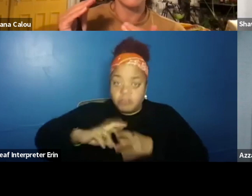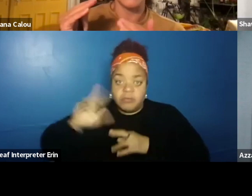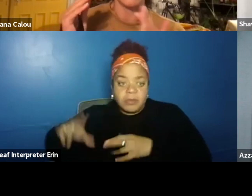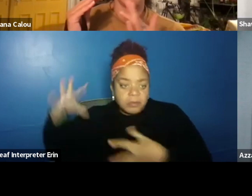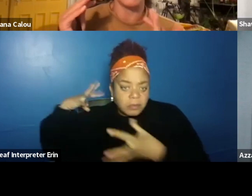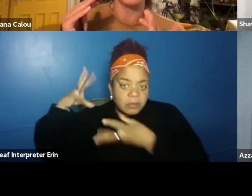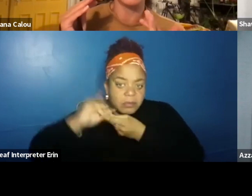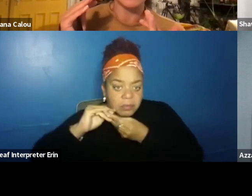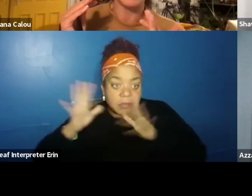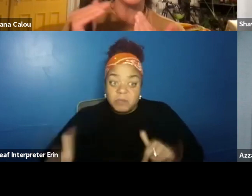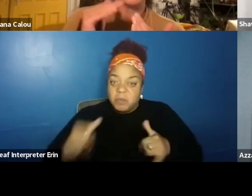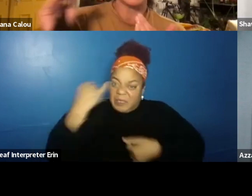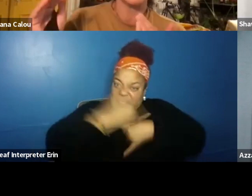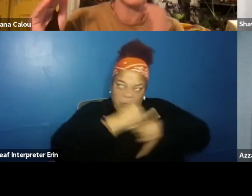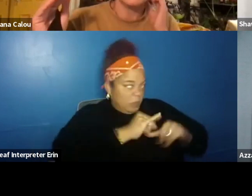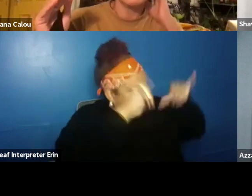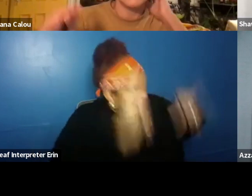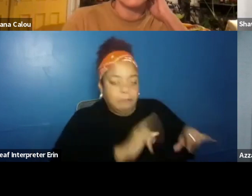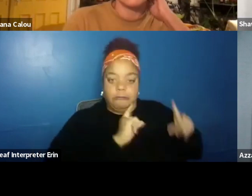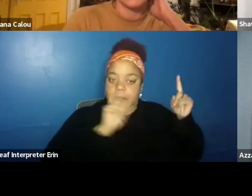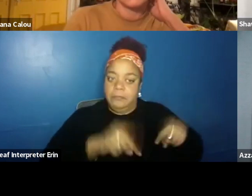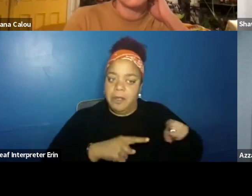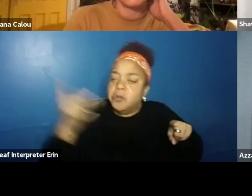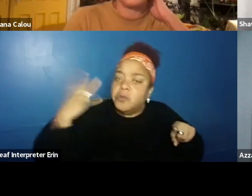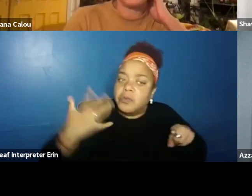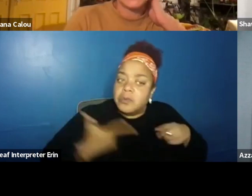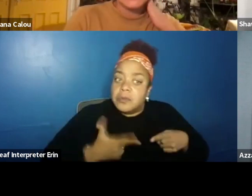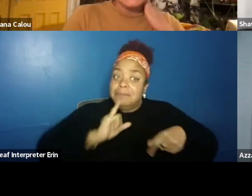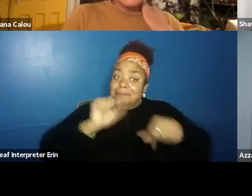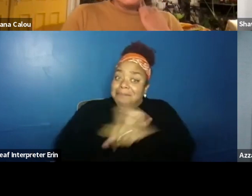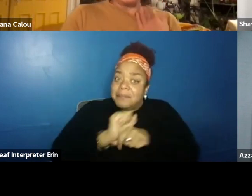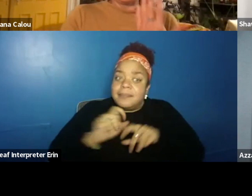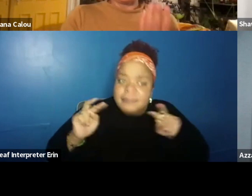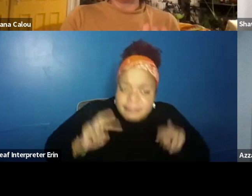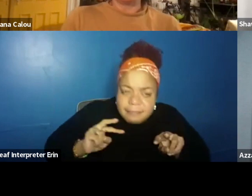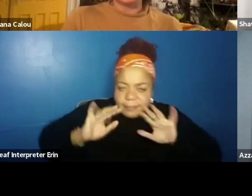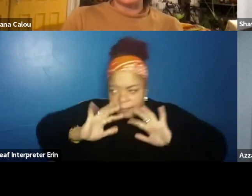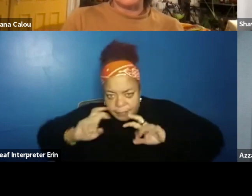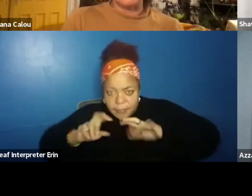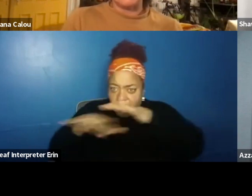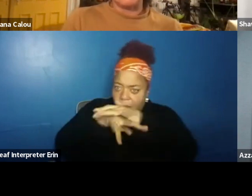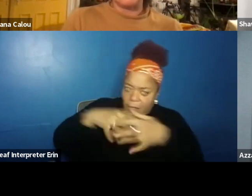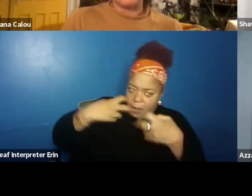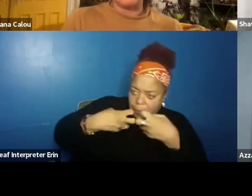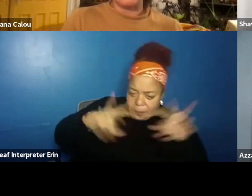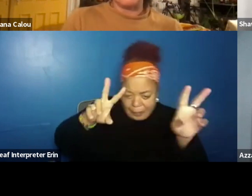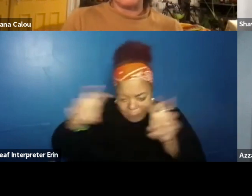don't get at why this is happening and actually make this worse. And I do want to say